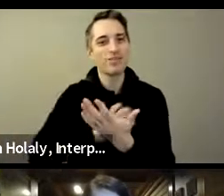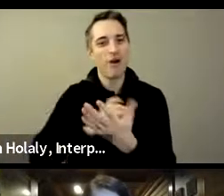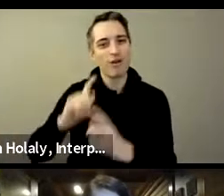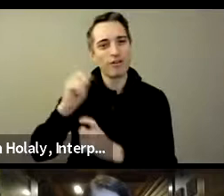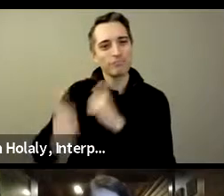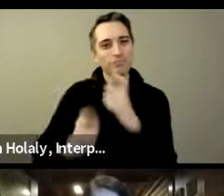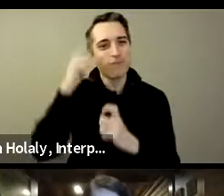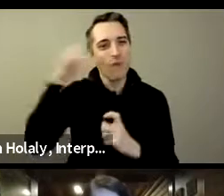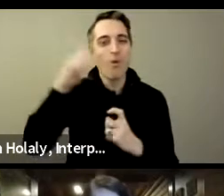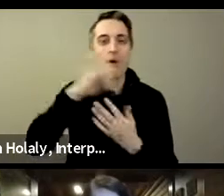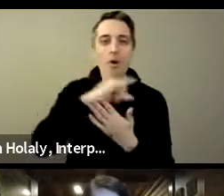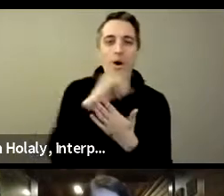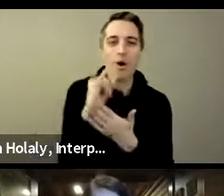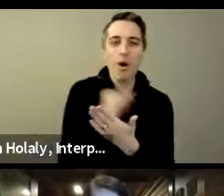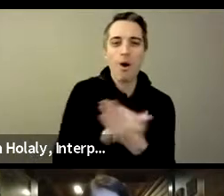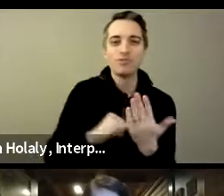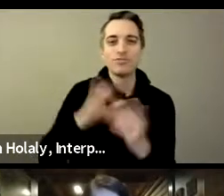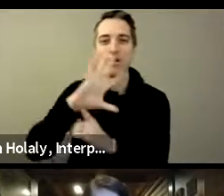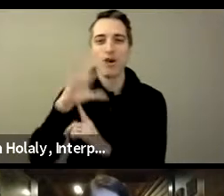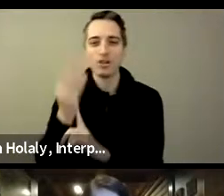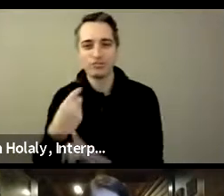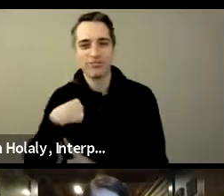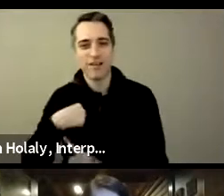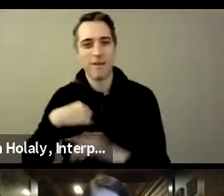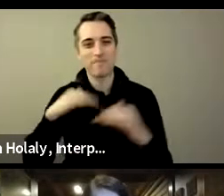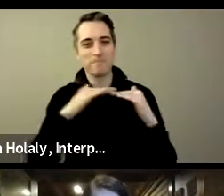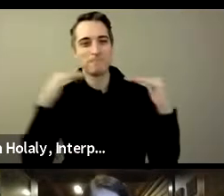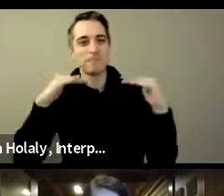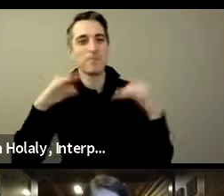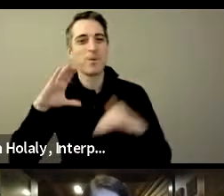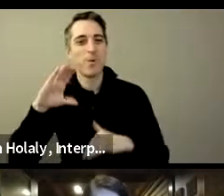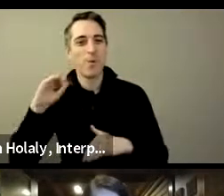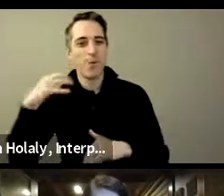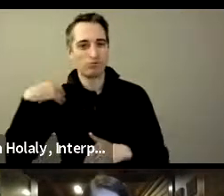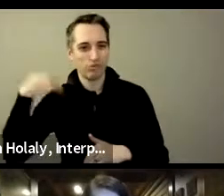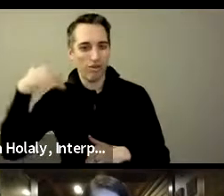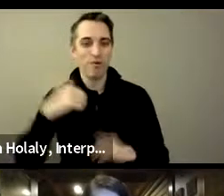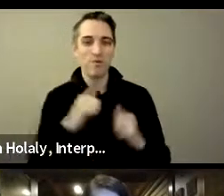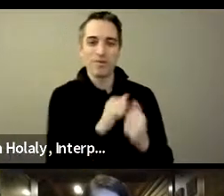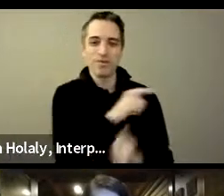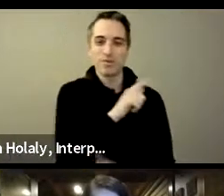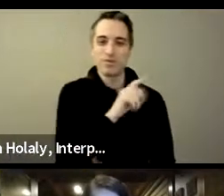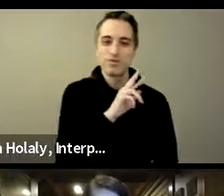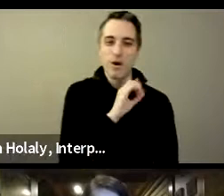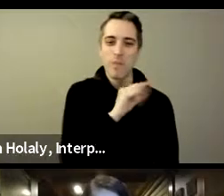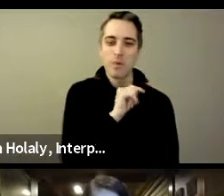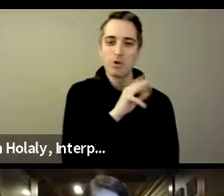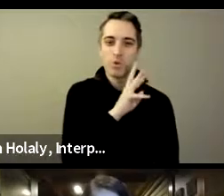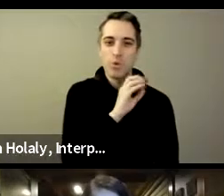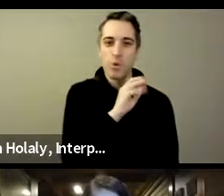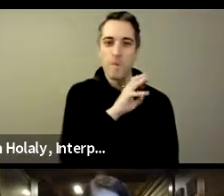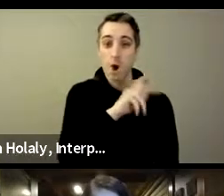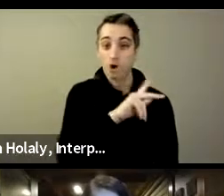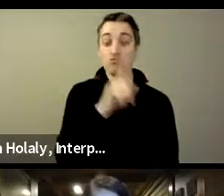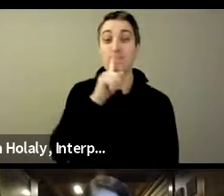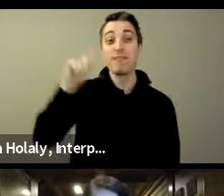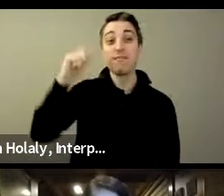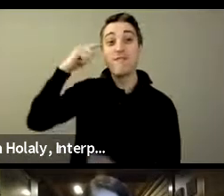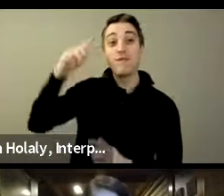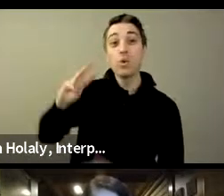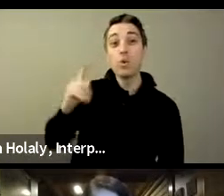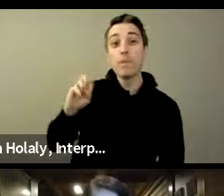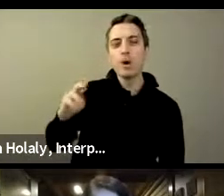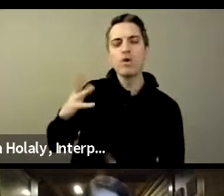commission with Commissioner Robert Womack, who is also here. The council's charge from Governor Whitmer was to review and